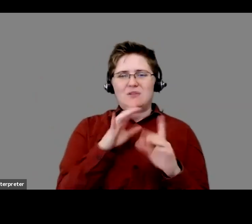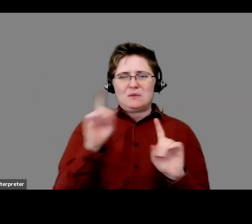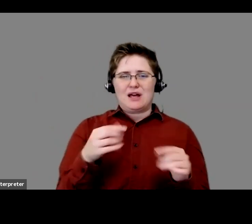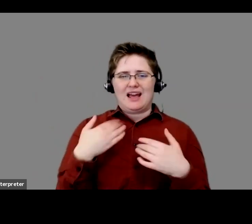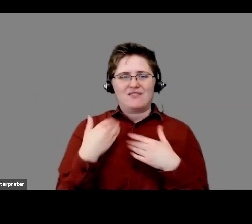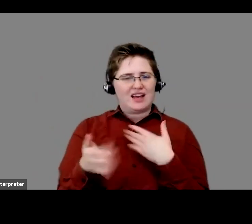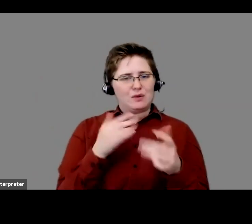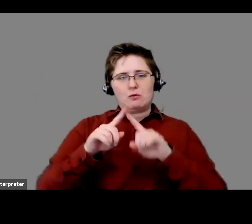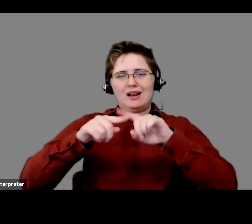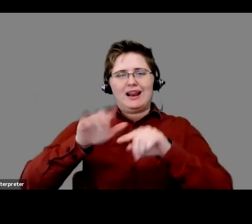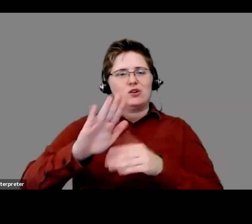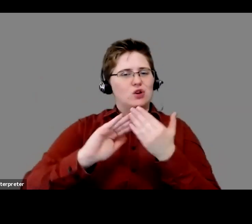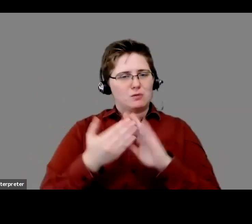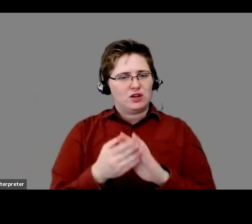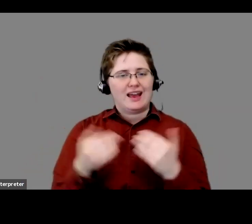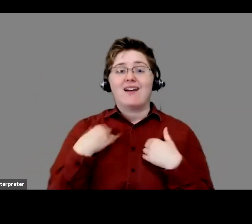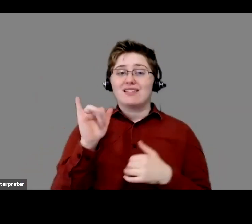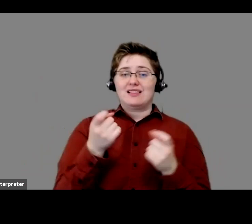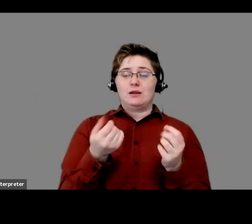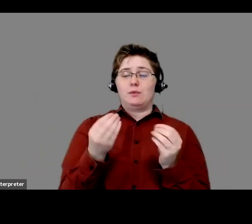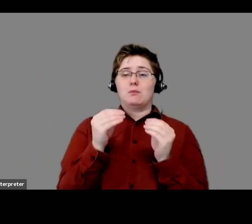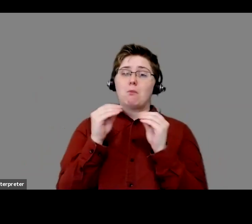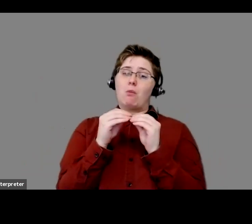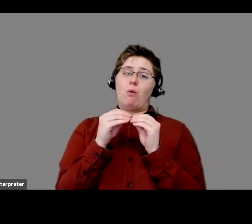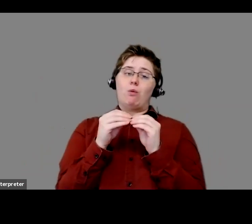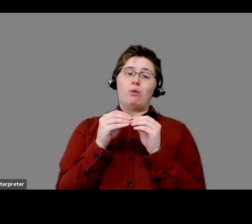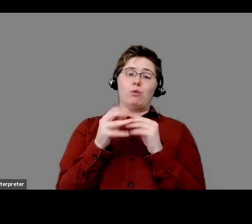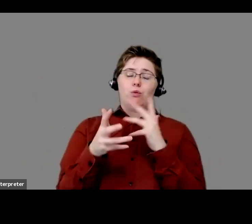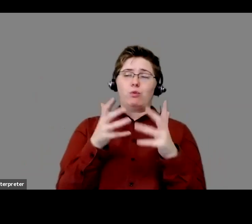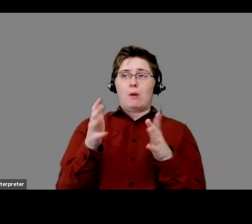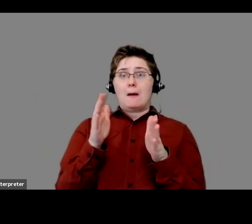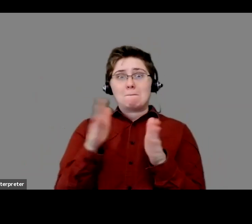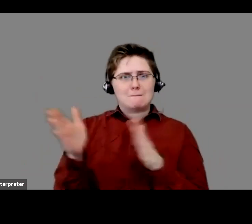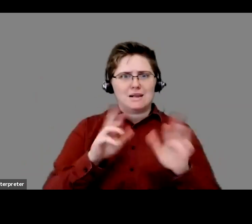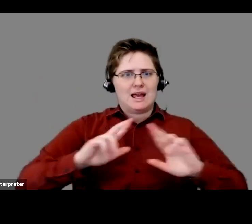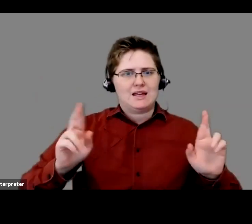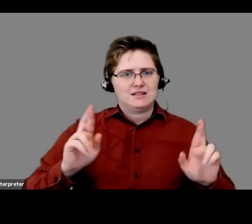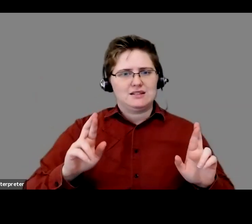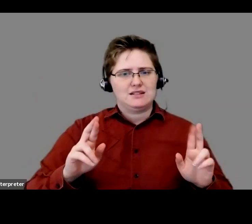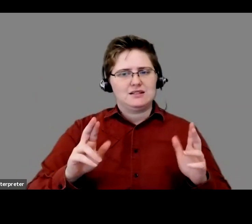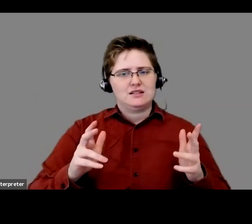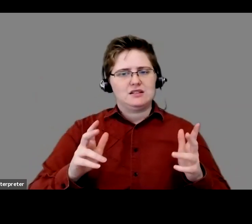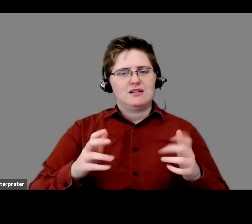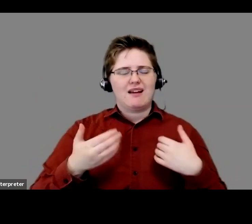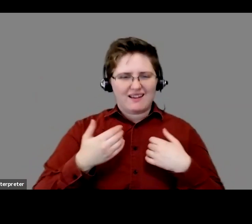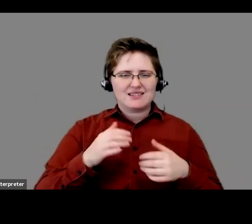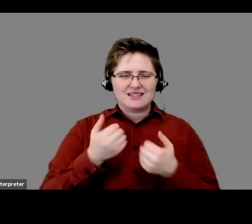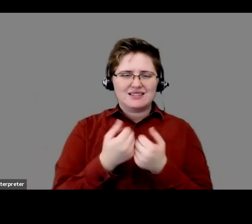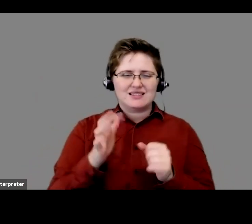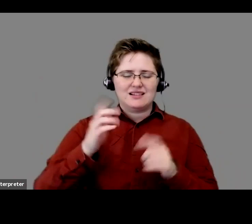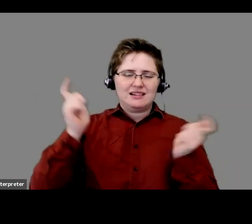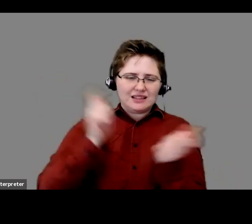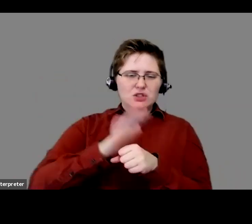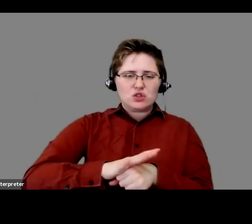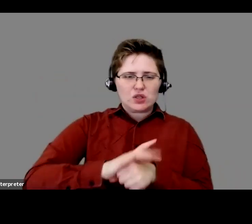rely on your community. Having that a little bit more planned out will save some of the stress and anxiety around